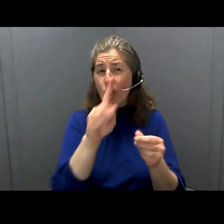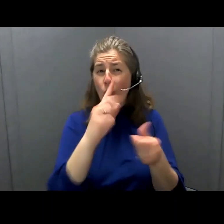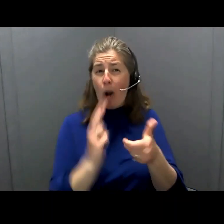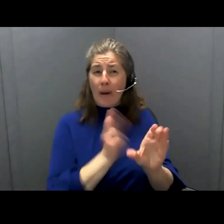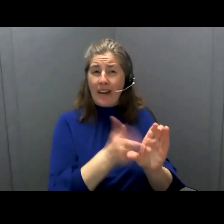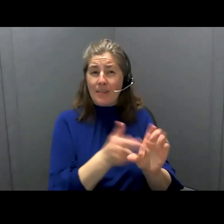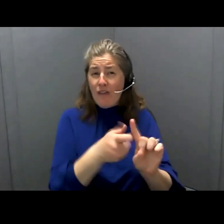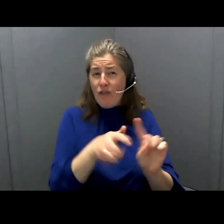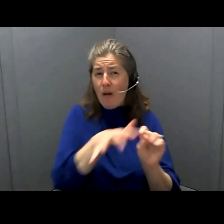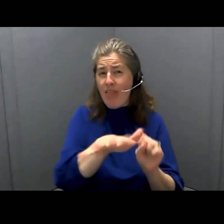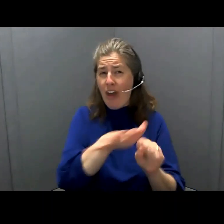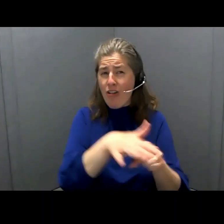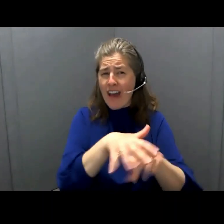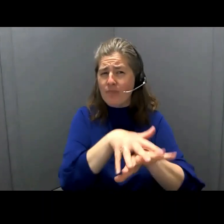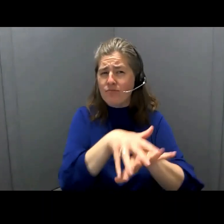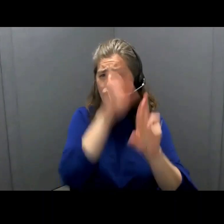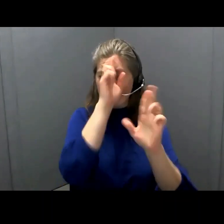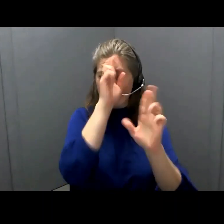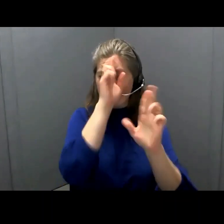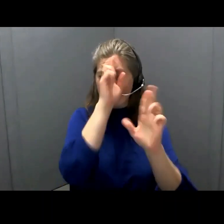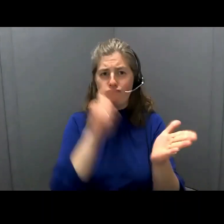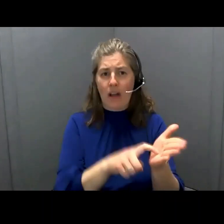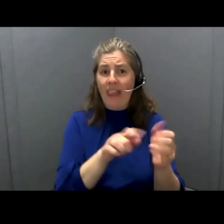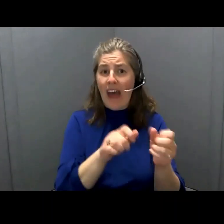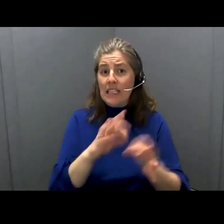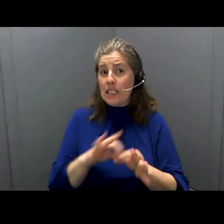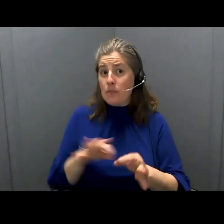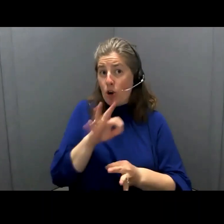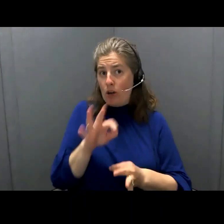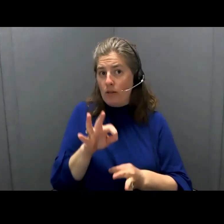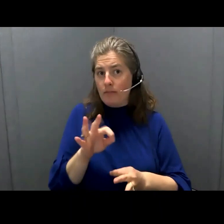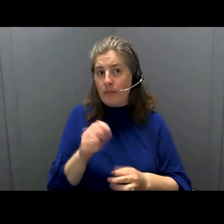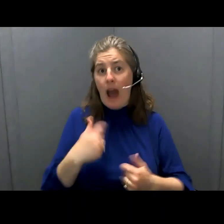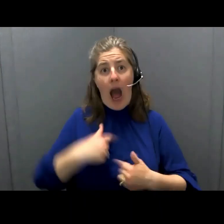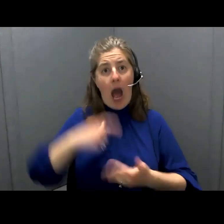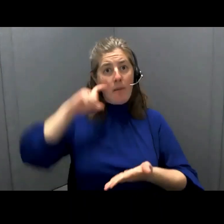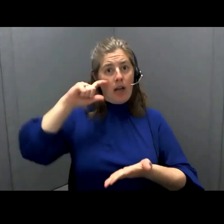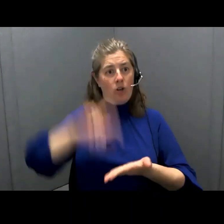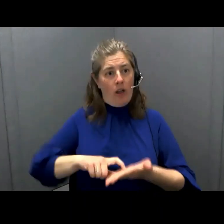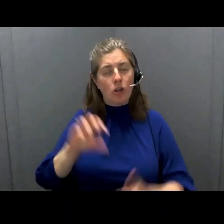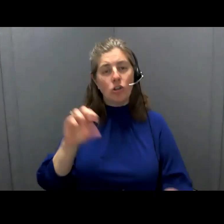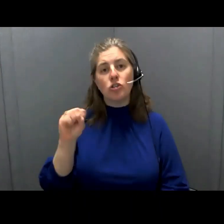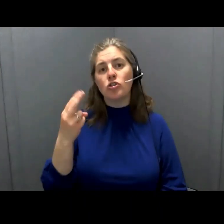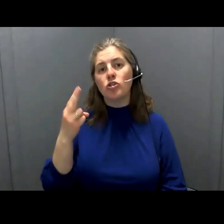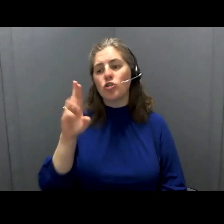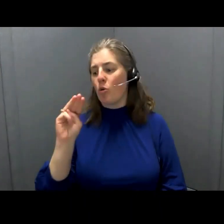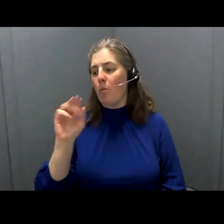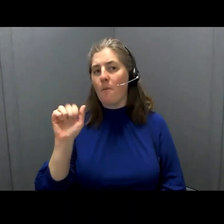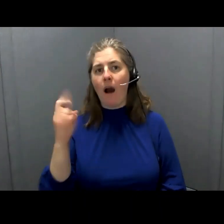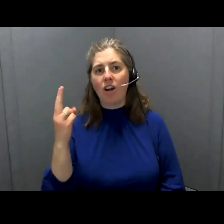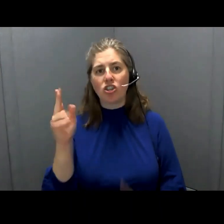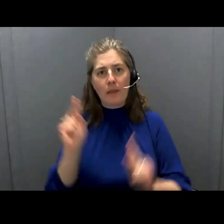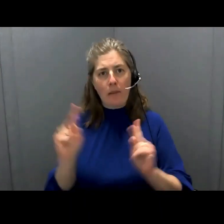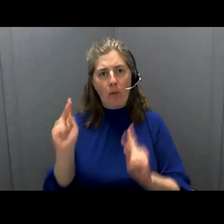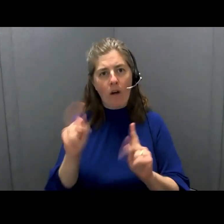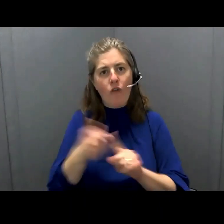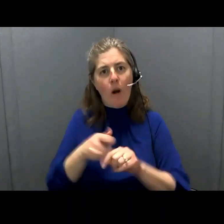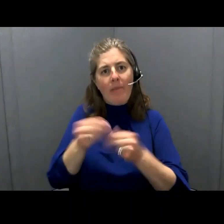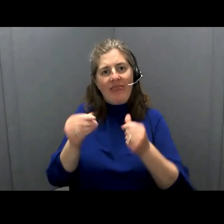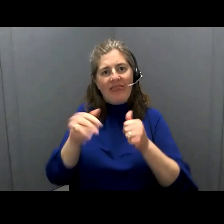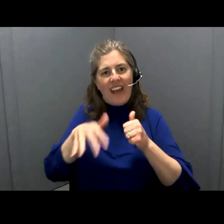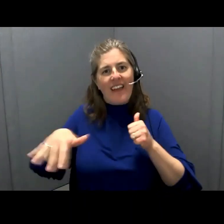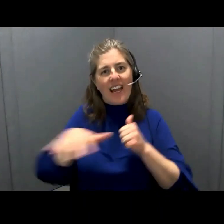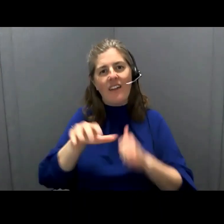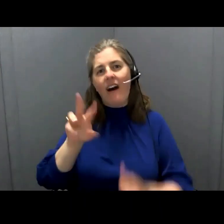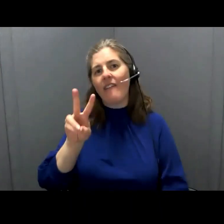participating today. And in that spirit, I am acknowledging the Chumash people of the land of